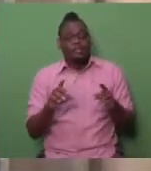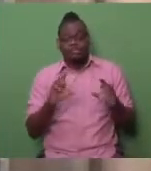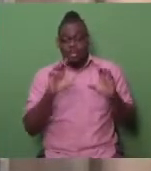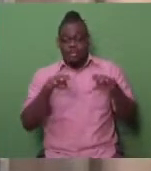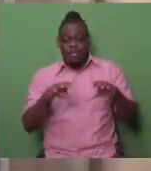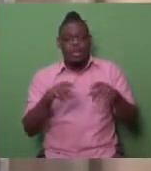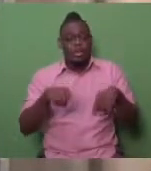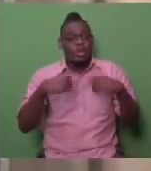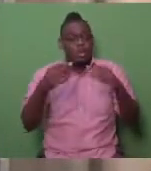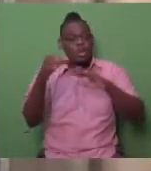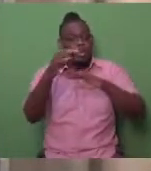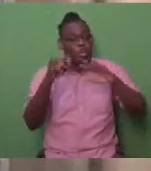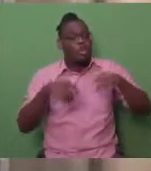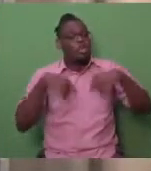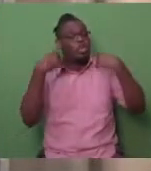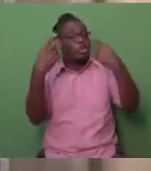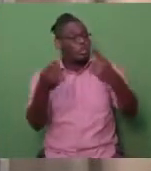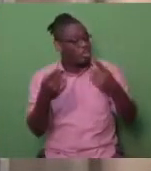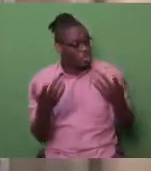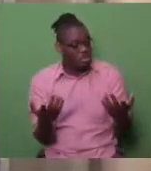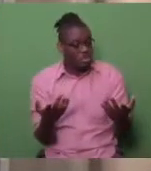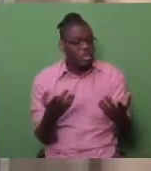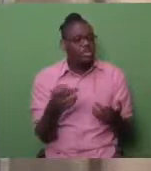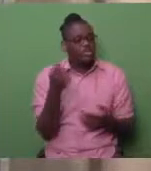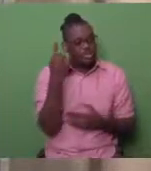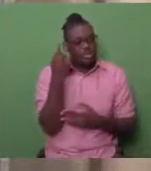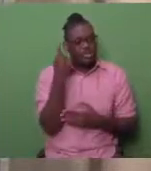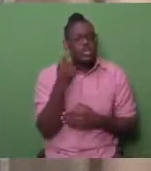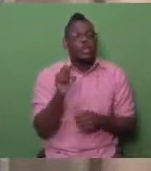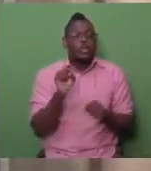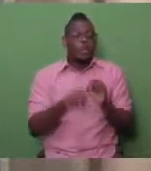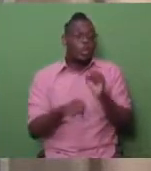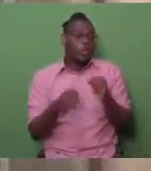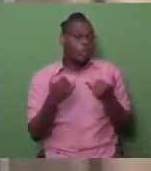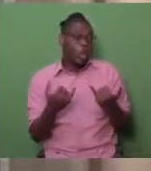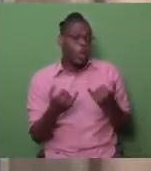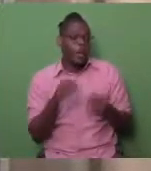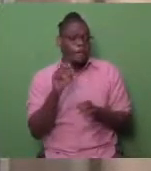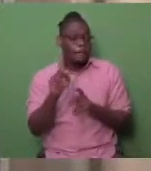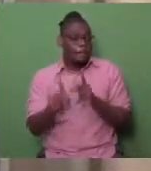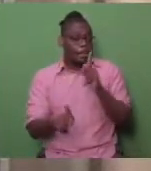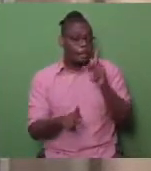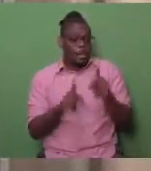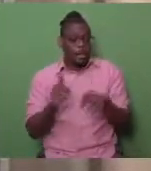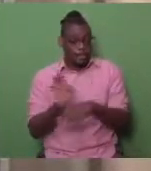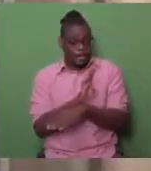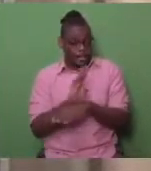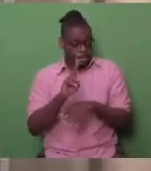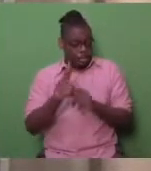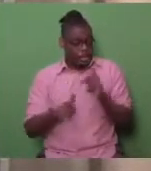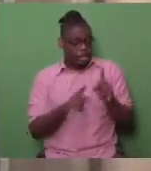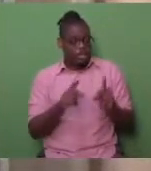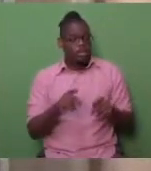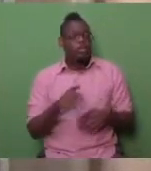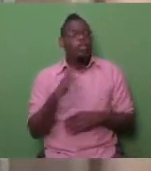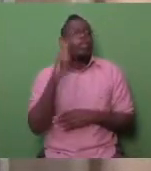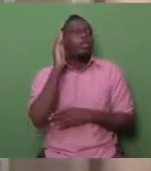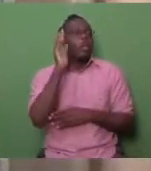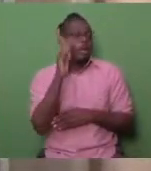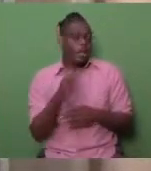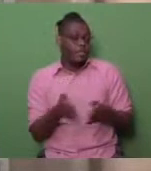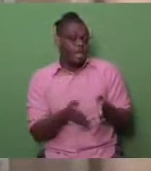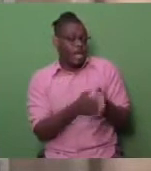and businesses currently supporting the safe zone policy will have to ask for help for it to